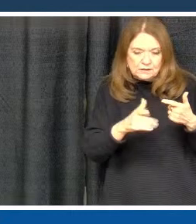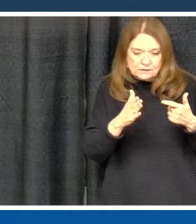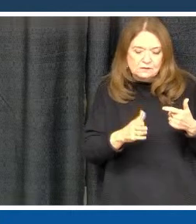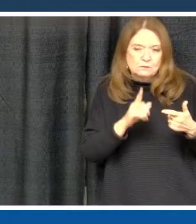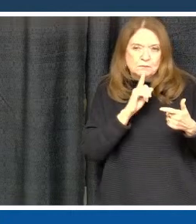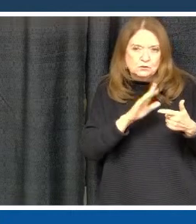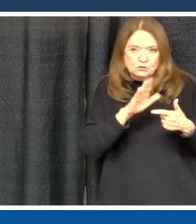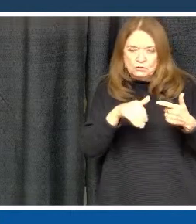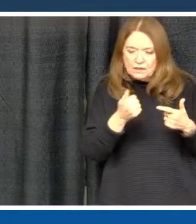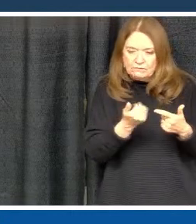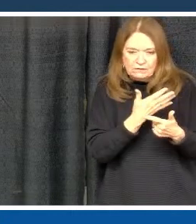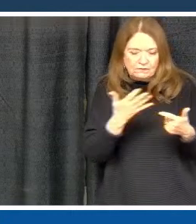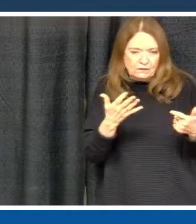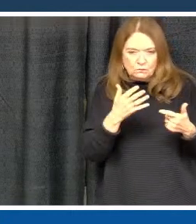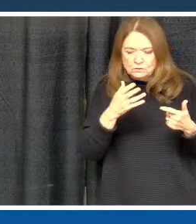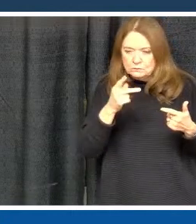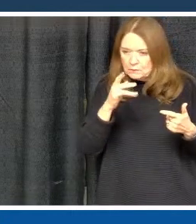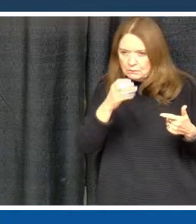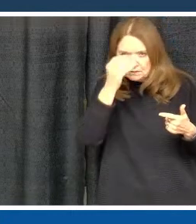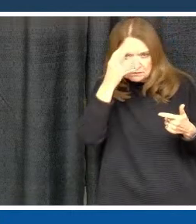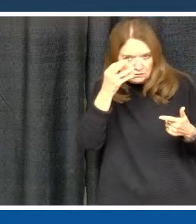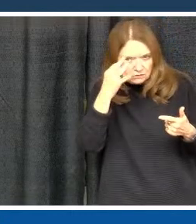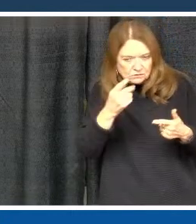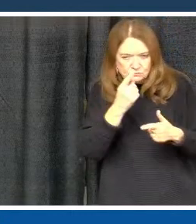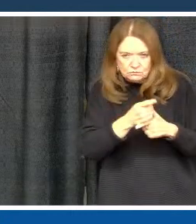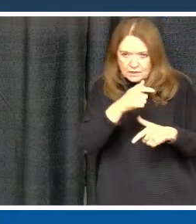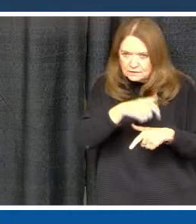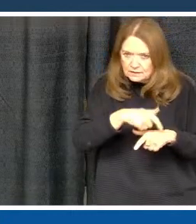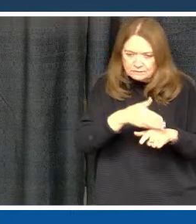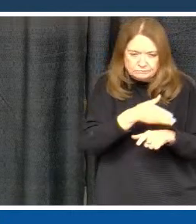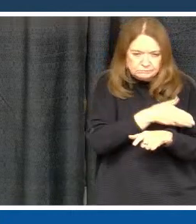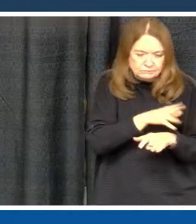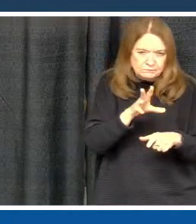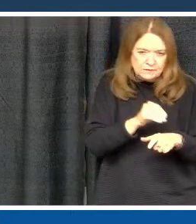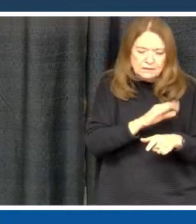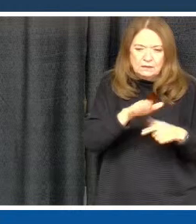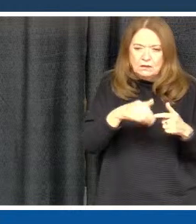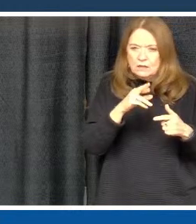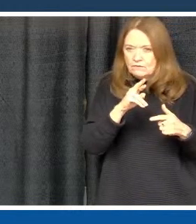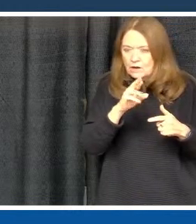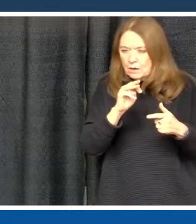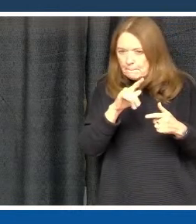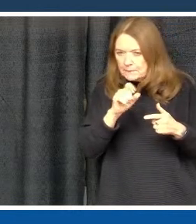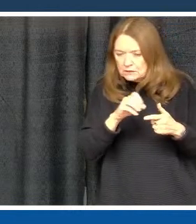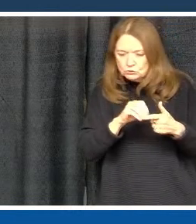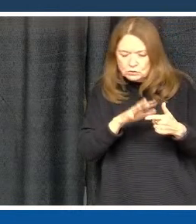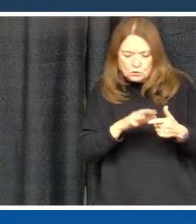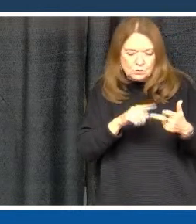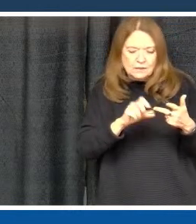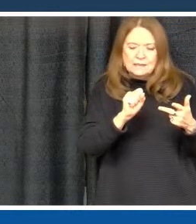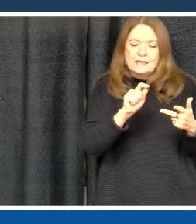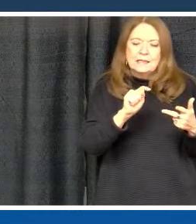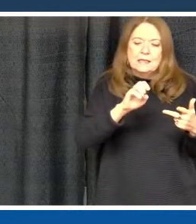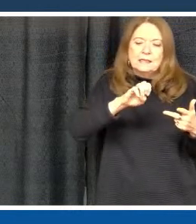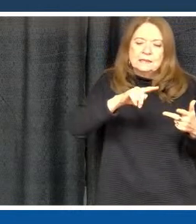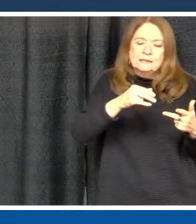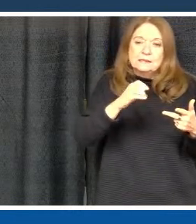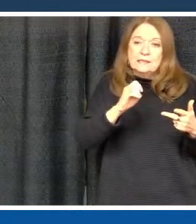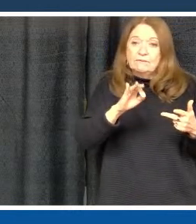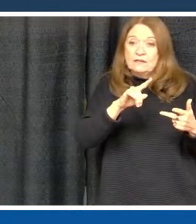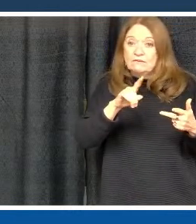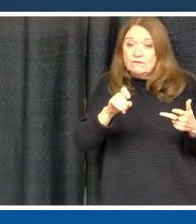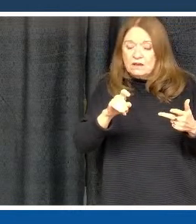of our meetings were publicly noticed and we had our minutes recorded. Ms. Stephanie Fox from Internal Audit, whose presence at